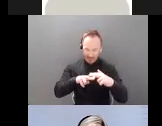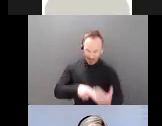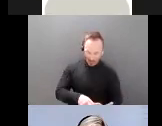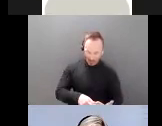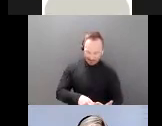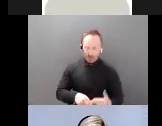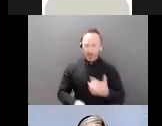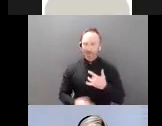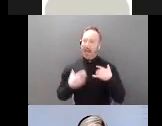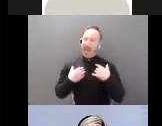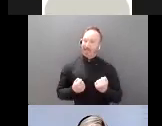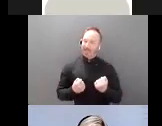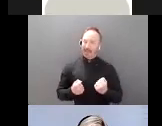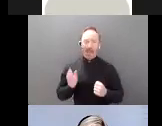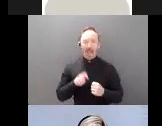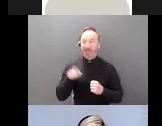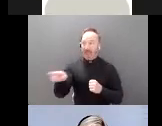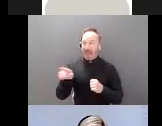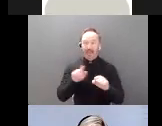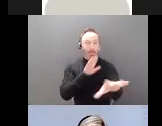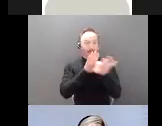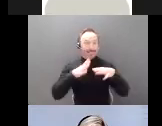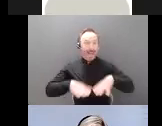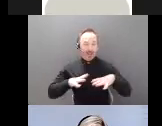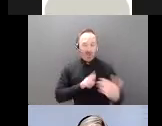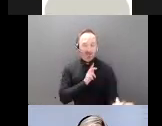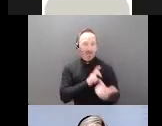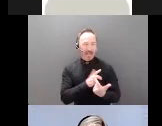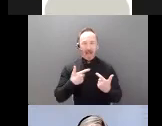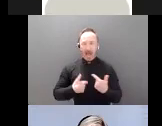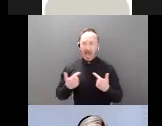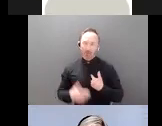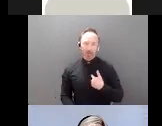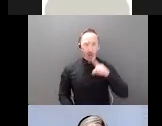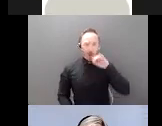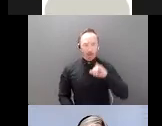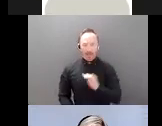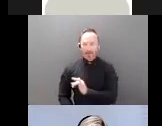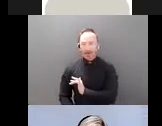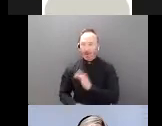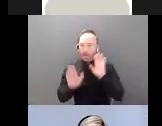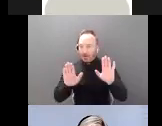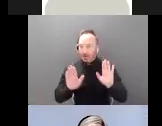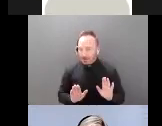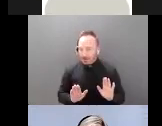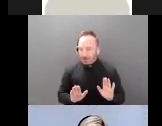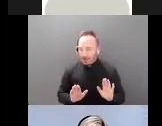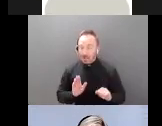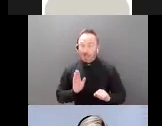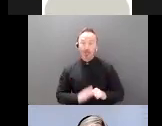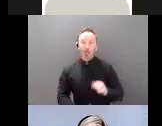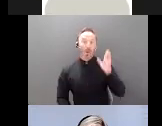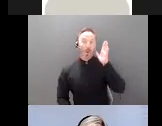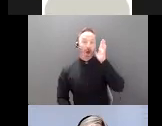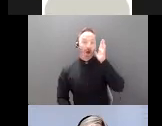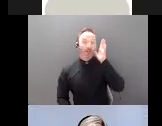this is so powerful, because when you think of yourself in the future, you disconnect from the weighing down of the